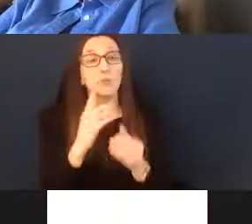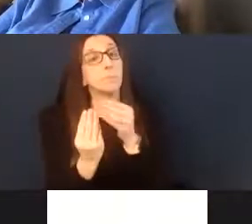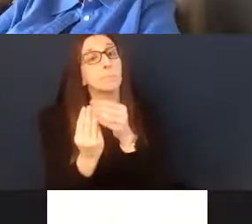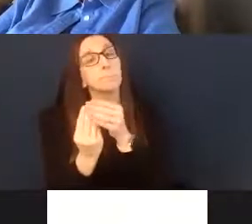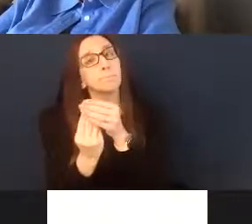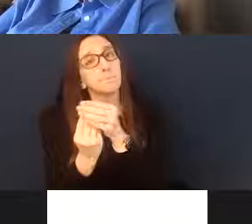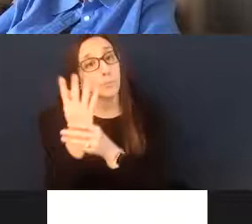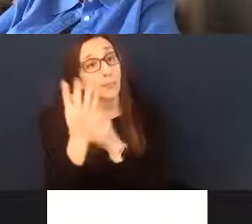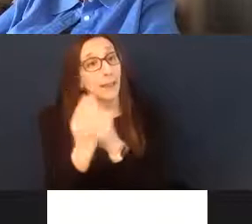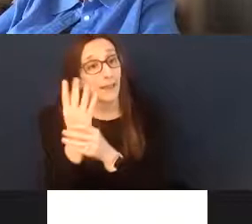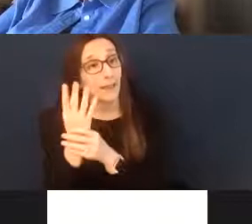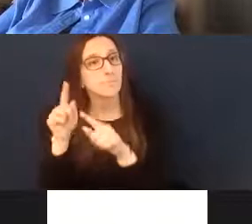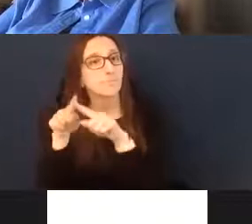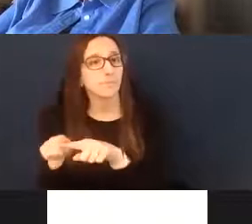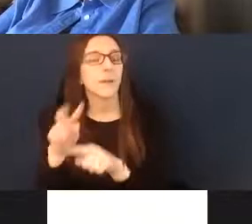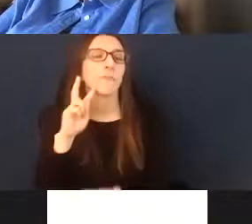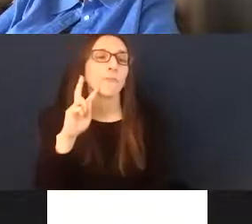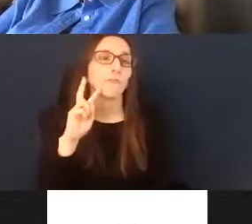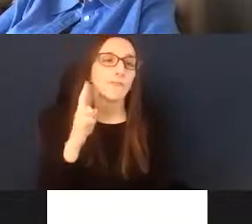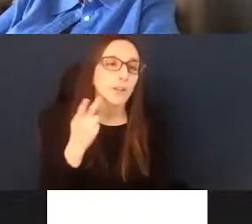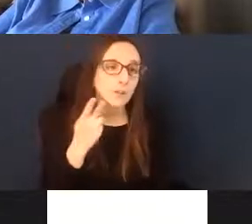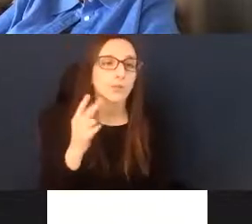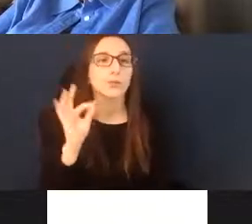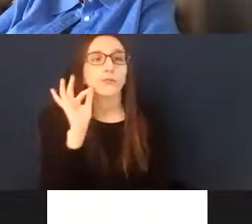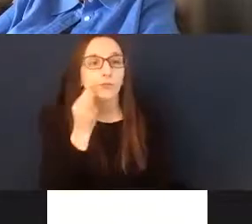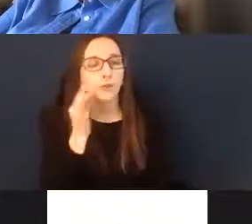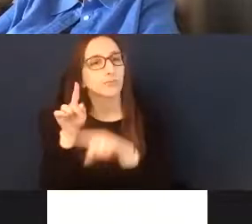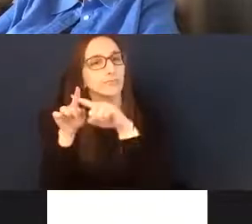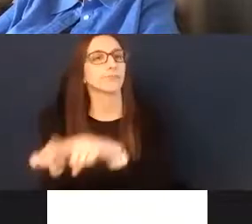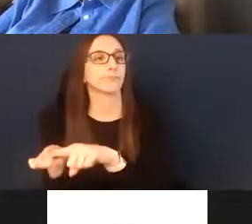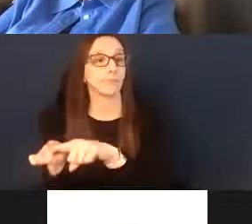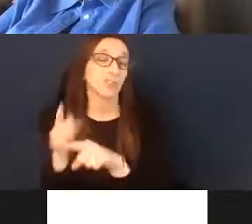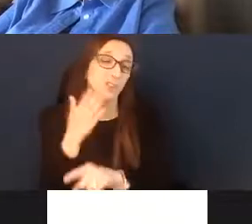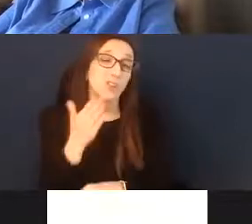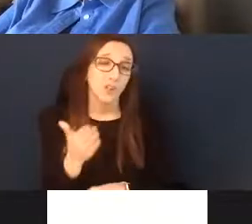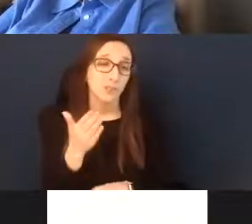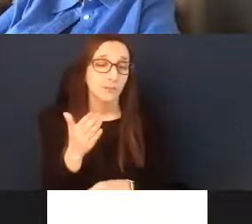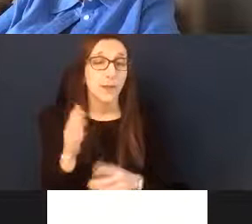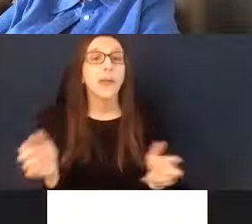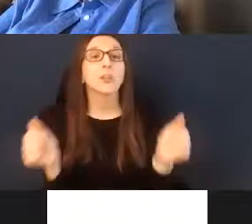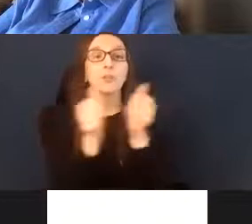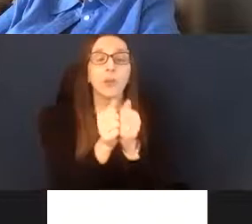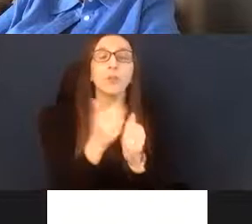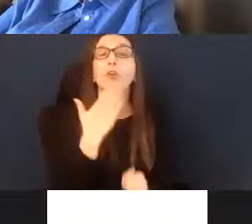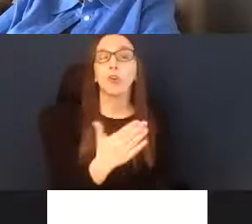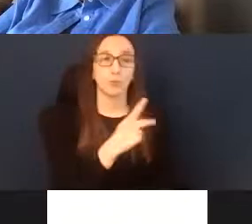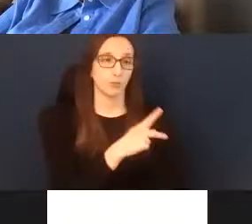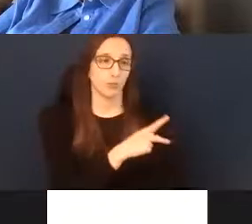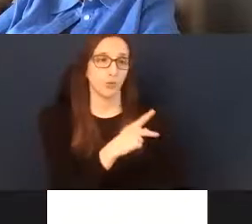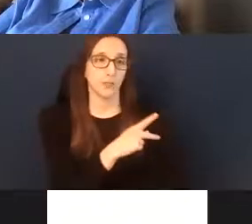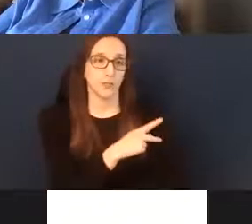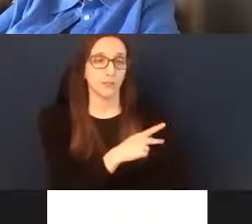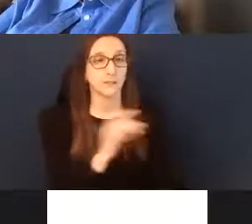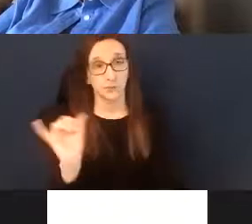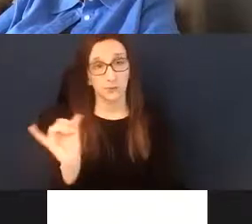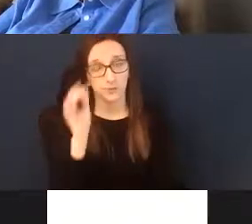So those are those fruits and vegetables, and it's paired with some really good sources of protein. So pairing those